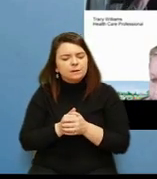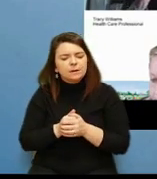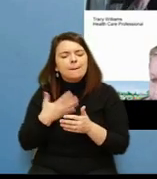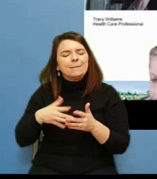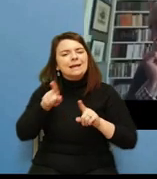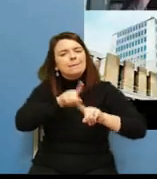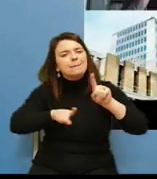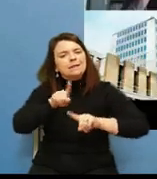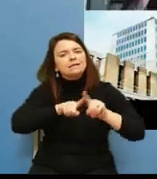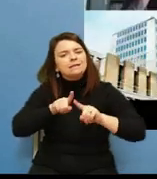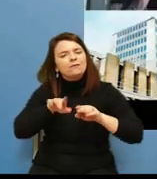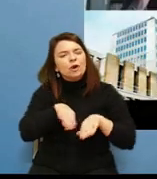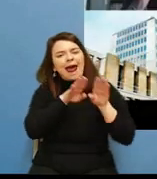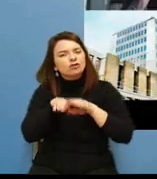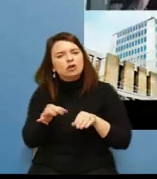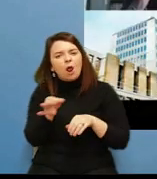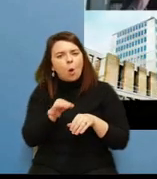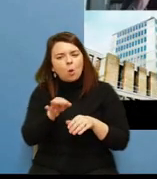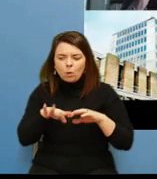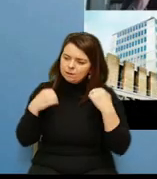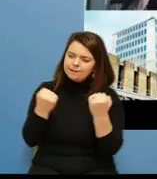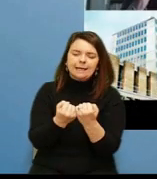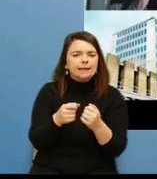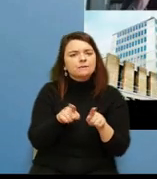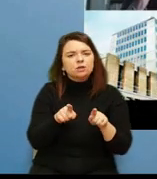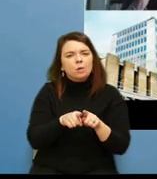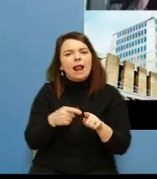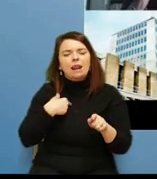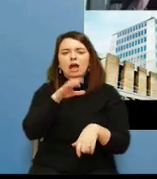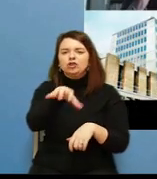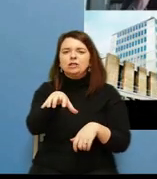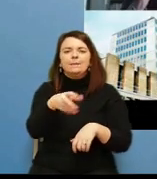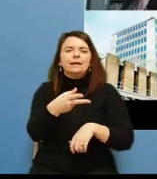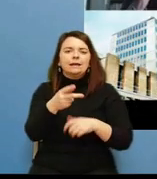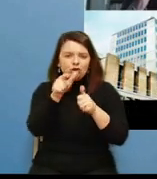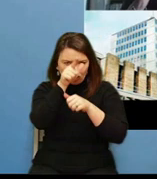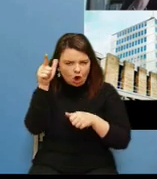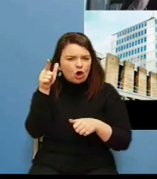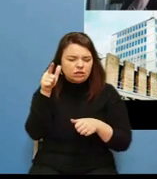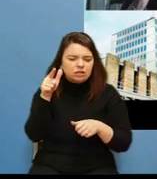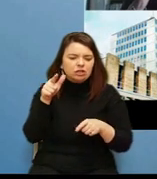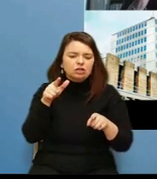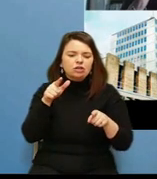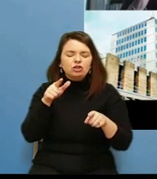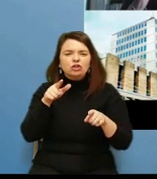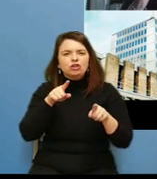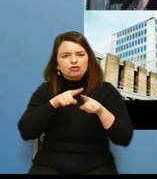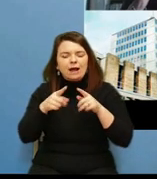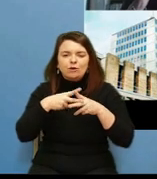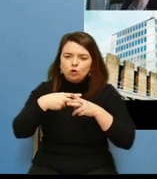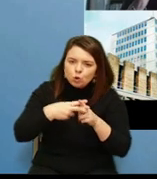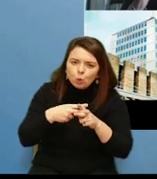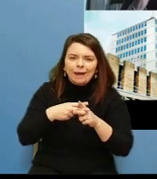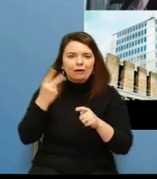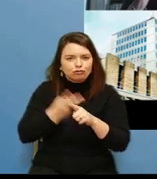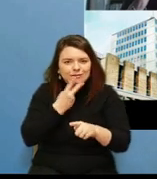Control, and we have meetings with both our national and our local infection prevention control teams and our practice nurses, kind of